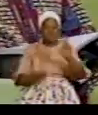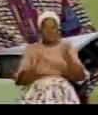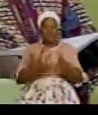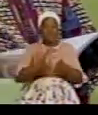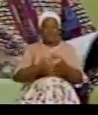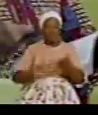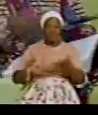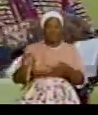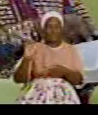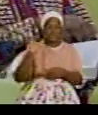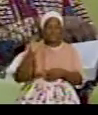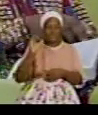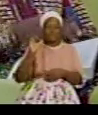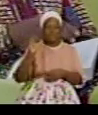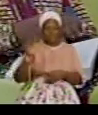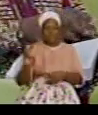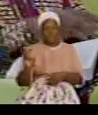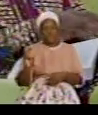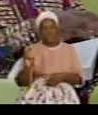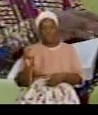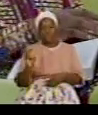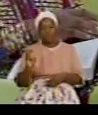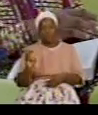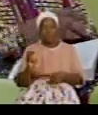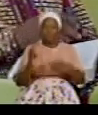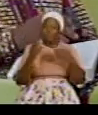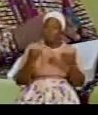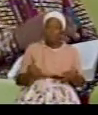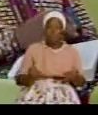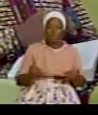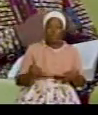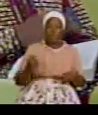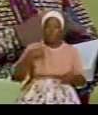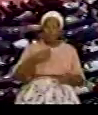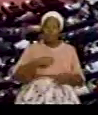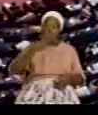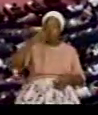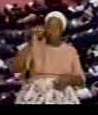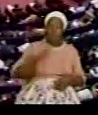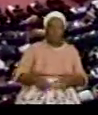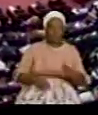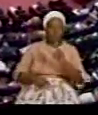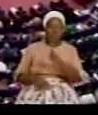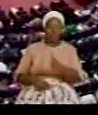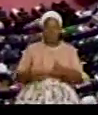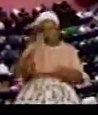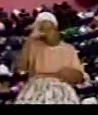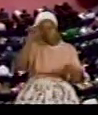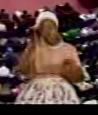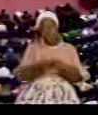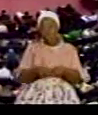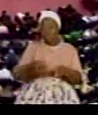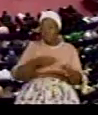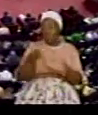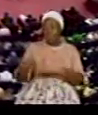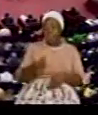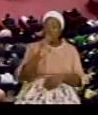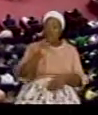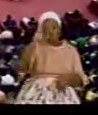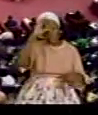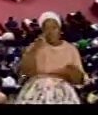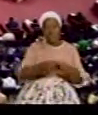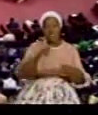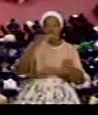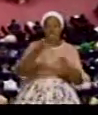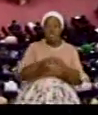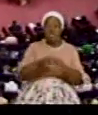2 Thessalonians chapter 3, verse 6, now we command you, brethren, these are brethren, in the name